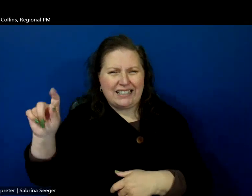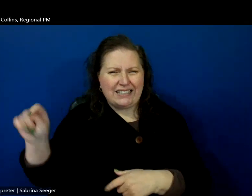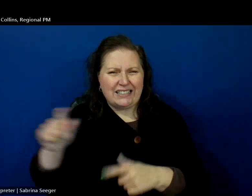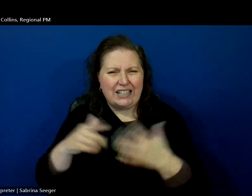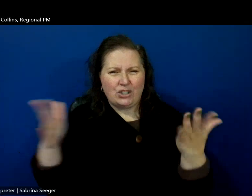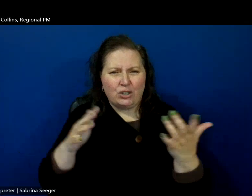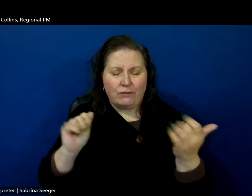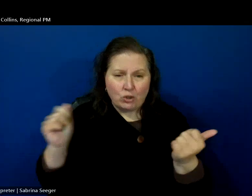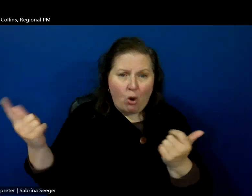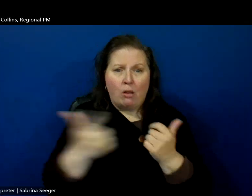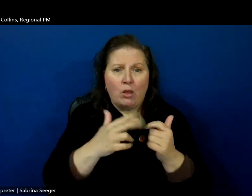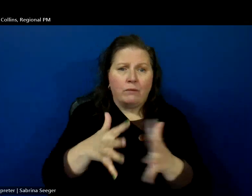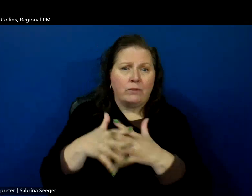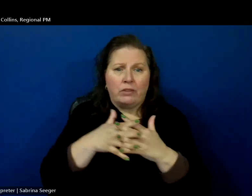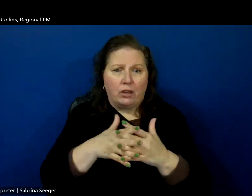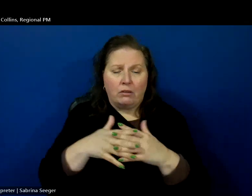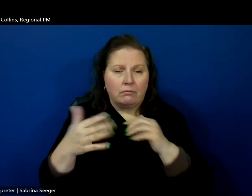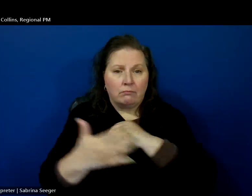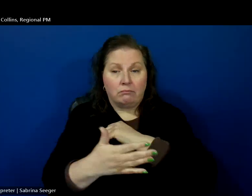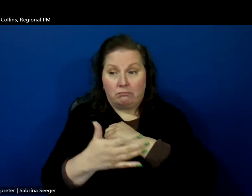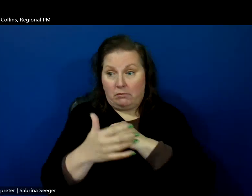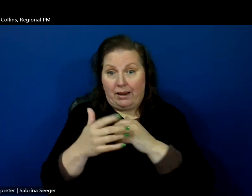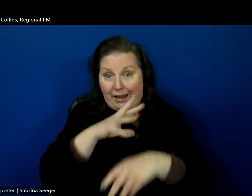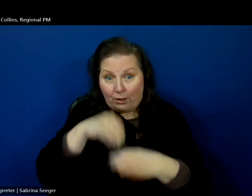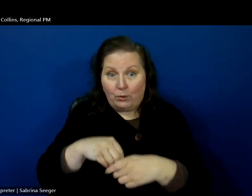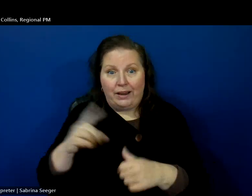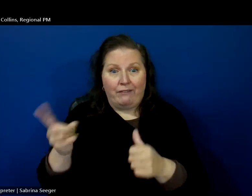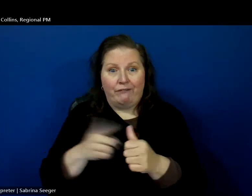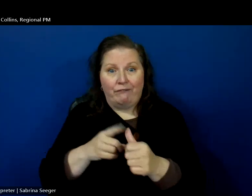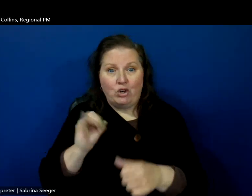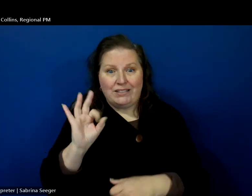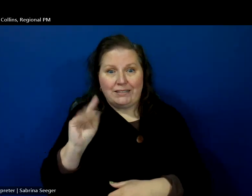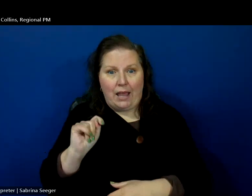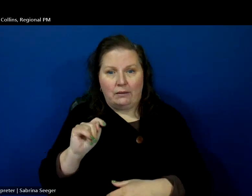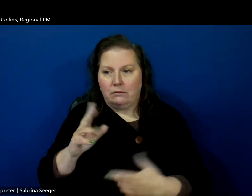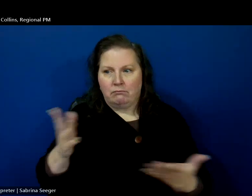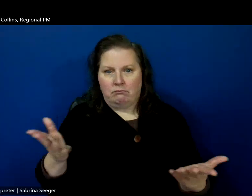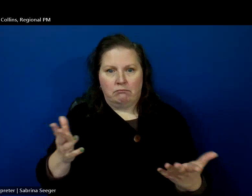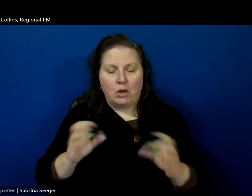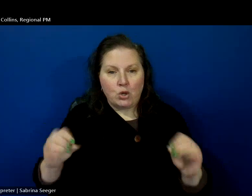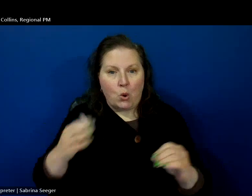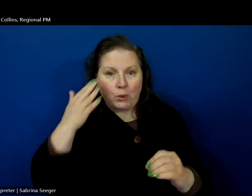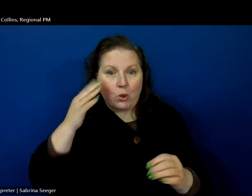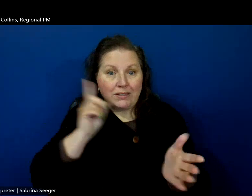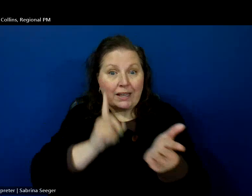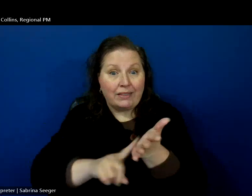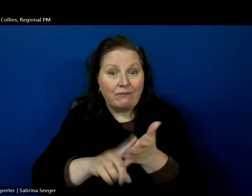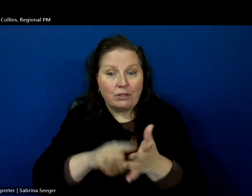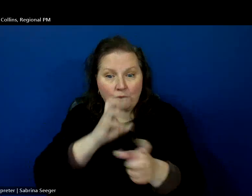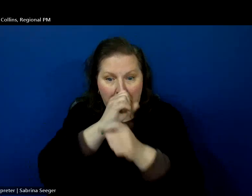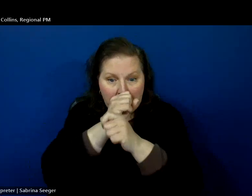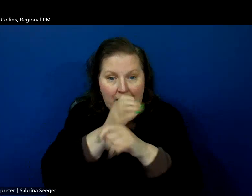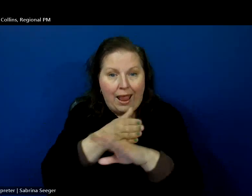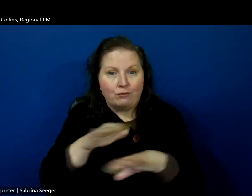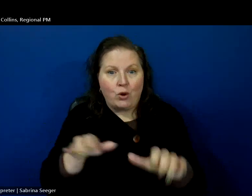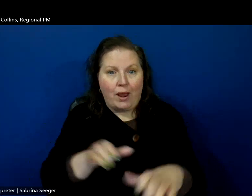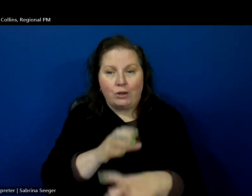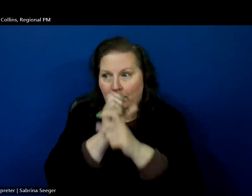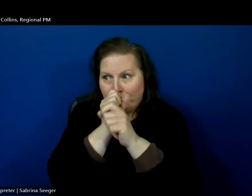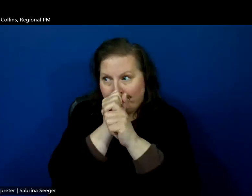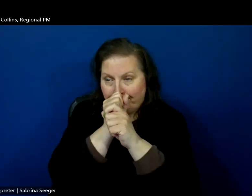nationwide, including FirstNet. And no one can answer why, and the investigation will be secret. The after action report will be